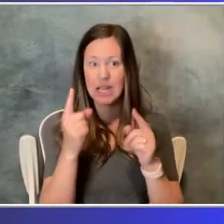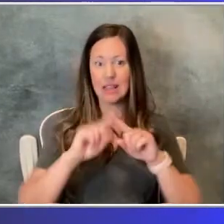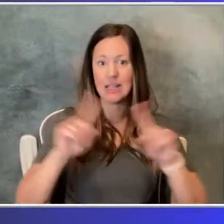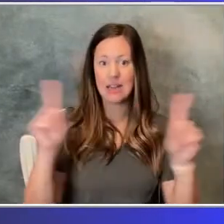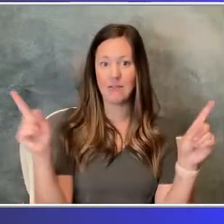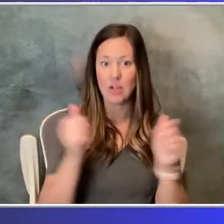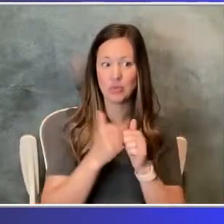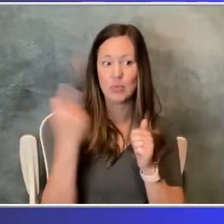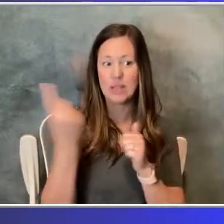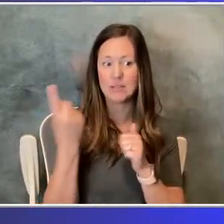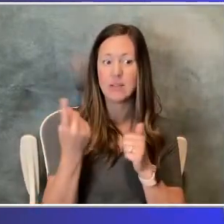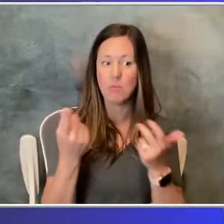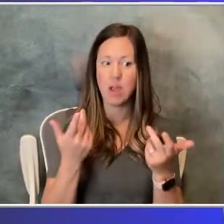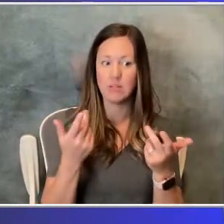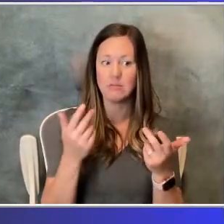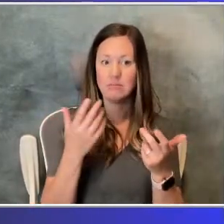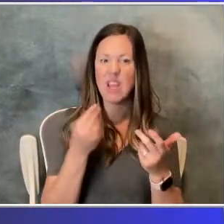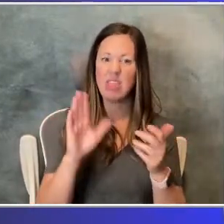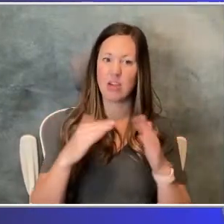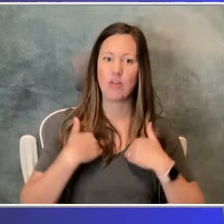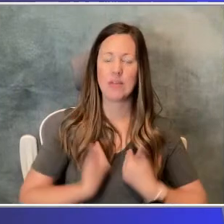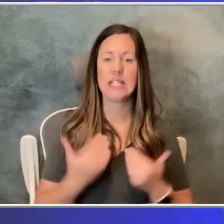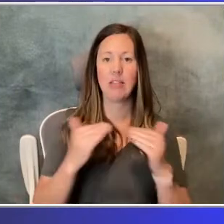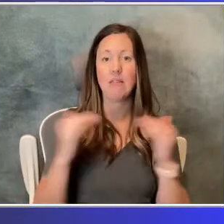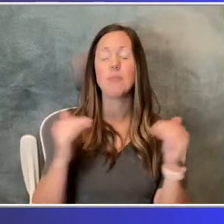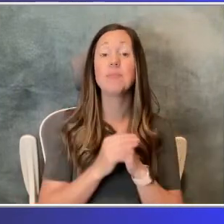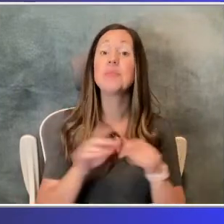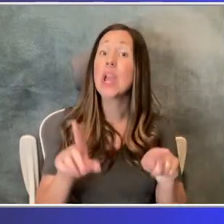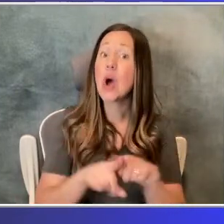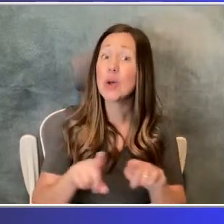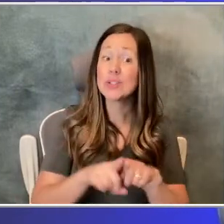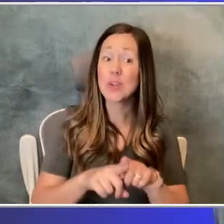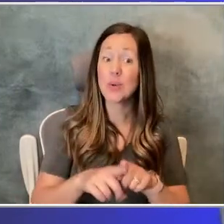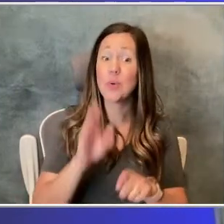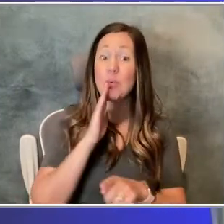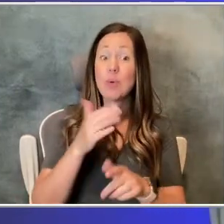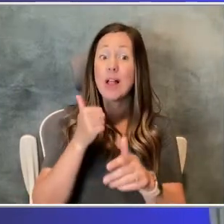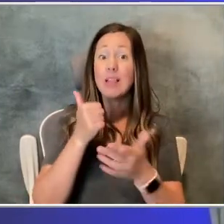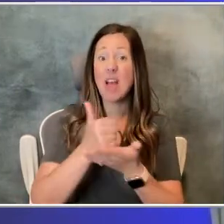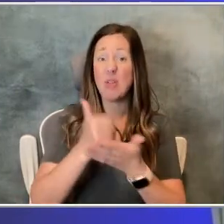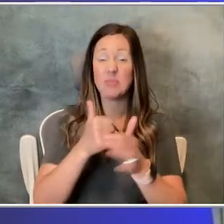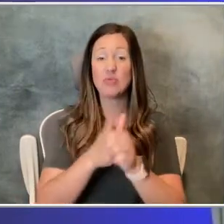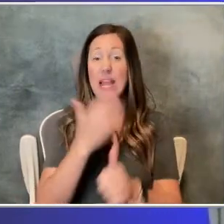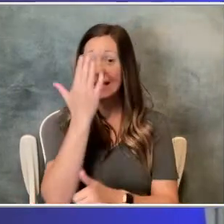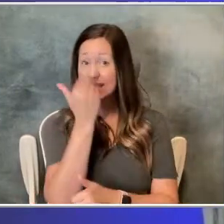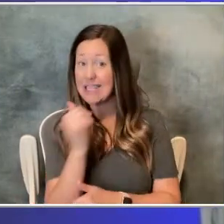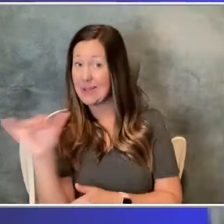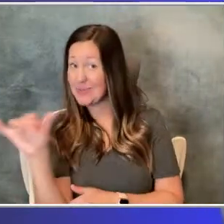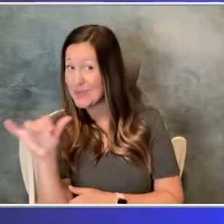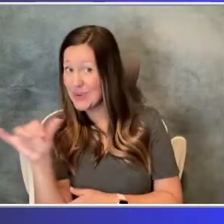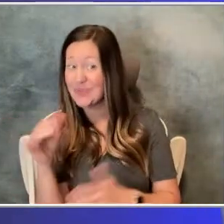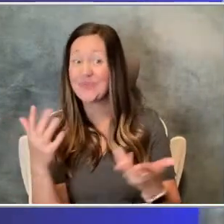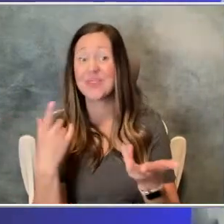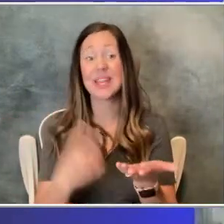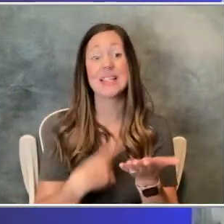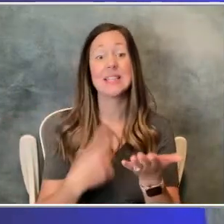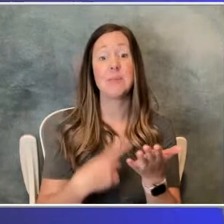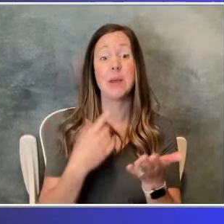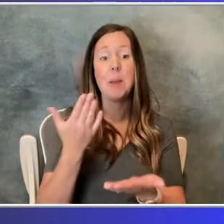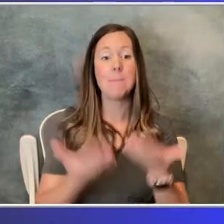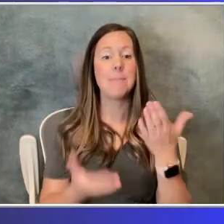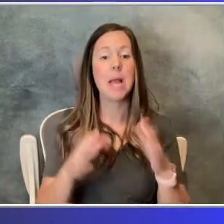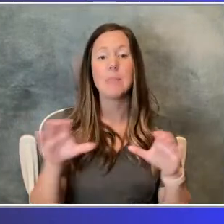in their fatigue. The other thing that activity trackers do is help track sleep. And so sometimes we may do a